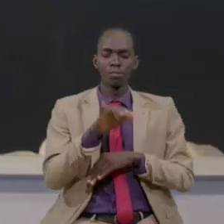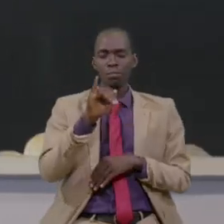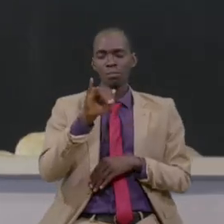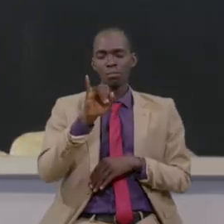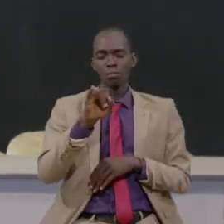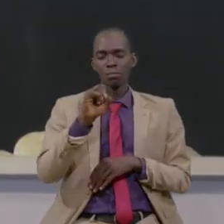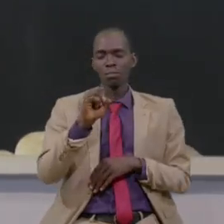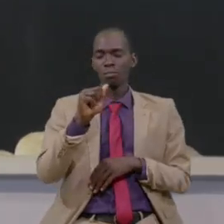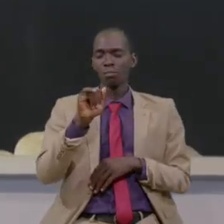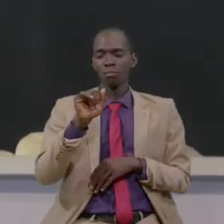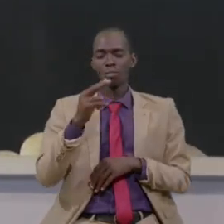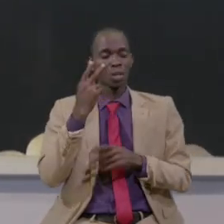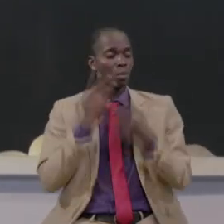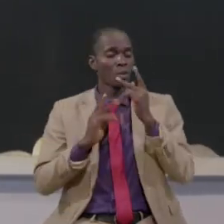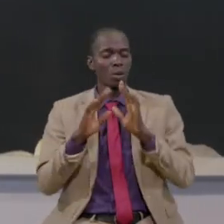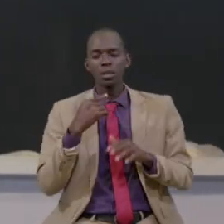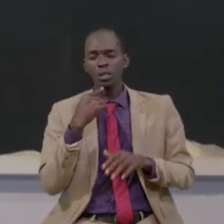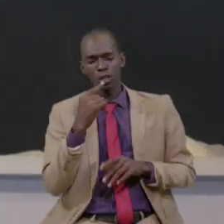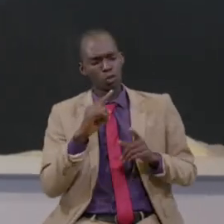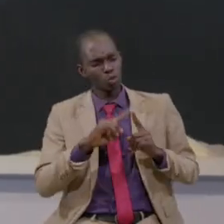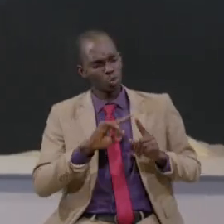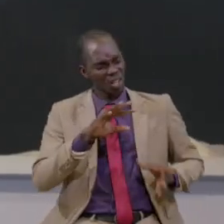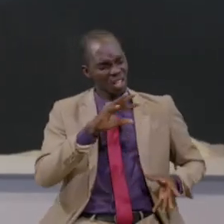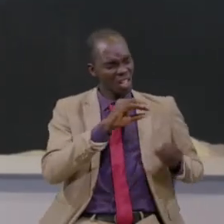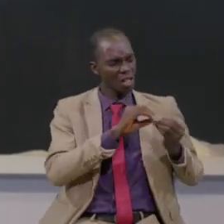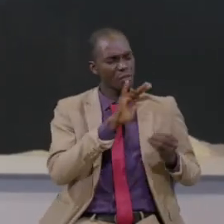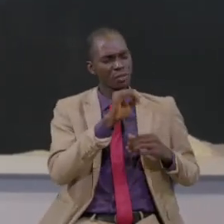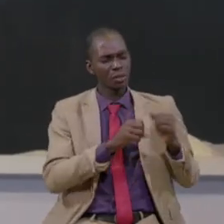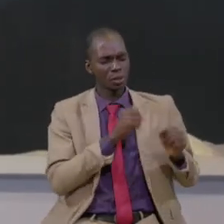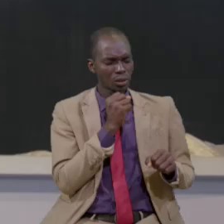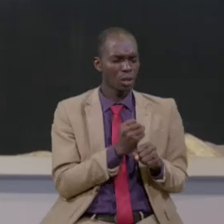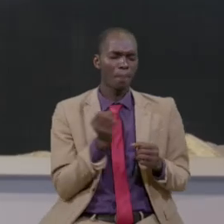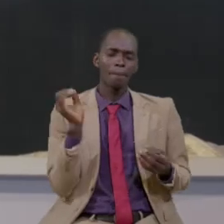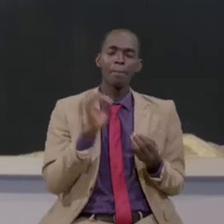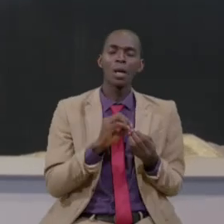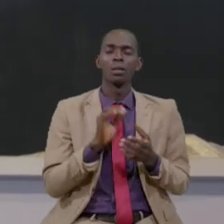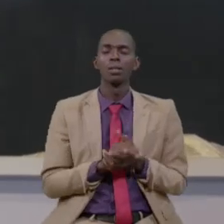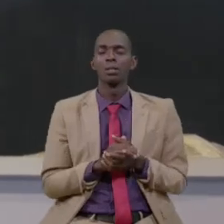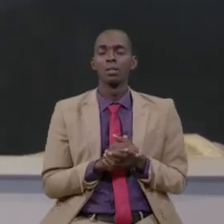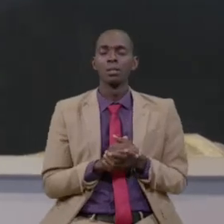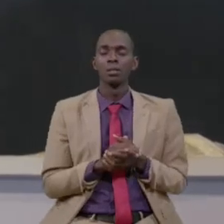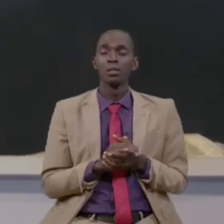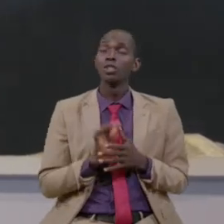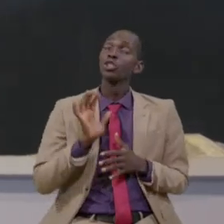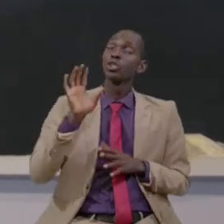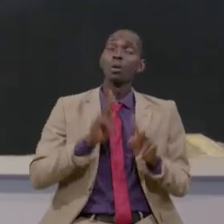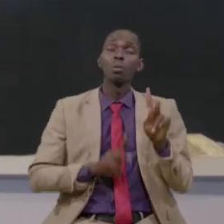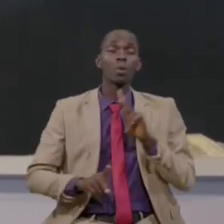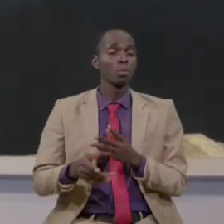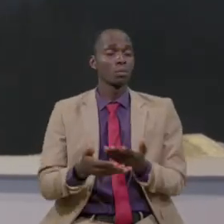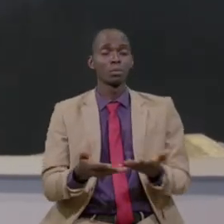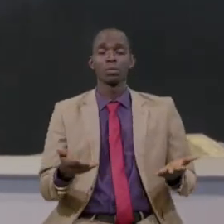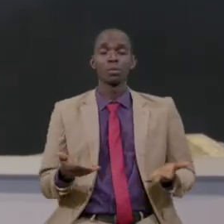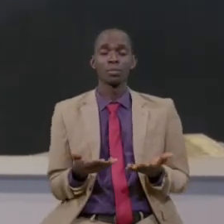him 15 years extra. Your people here, they've come